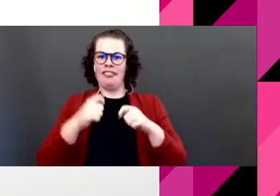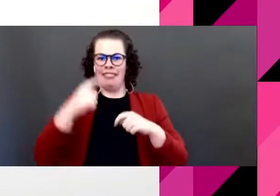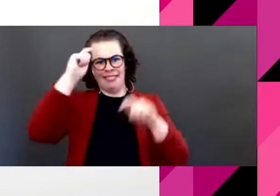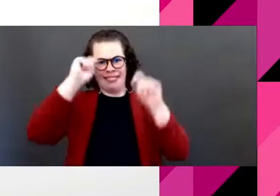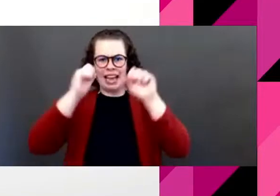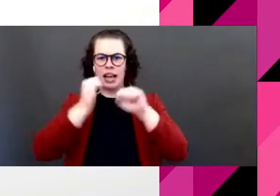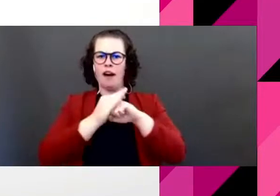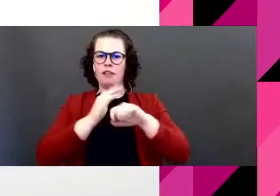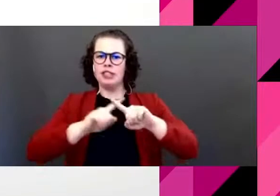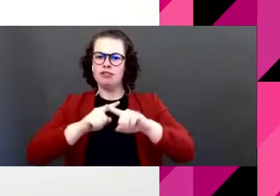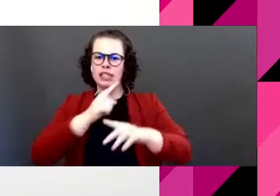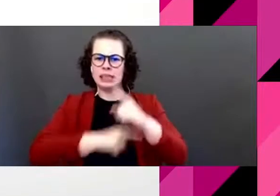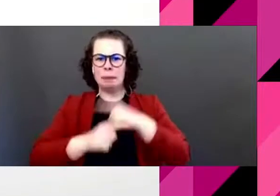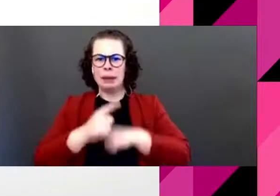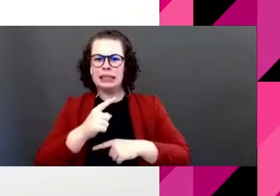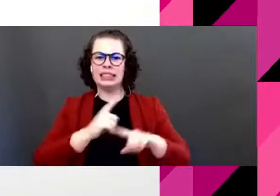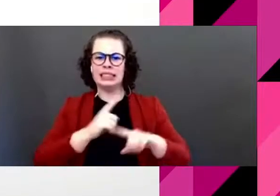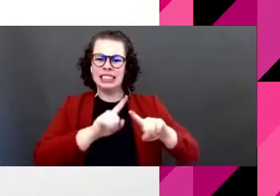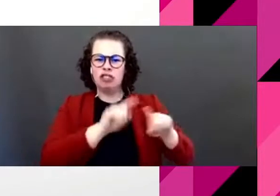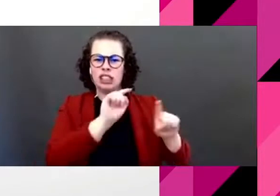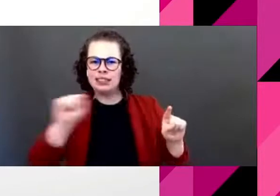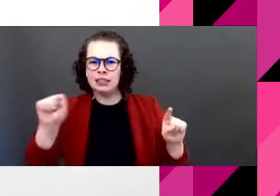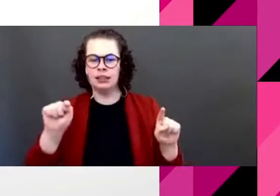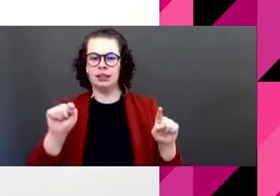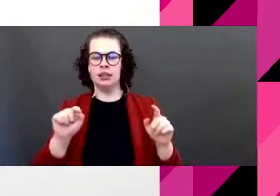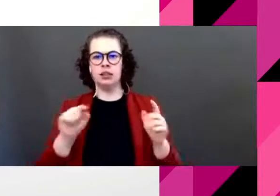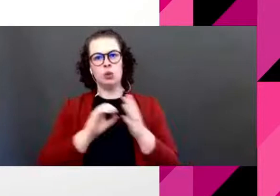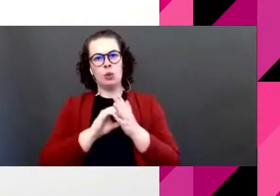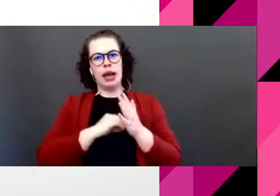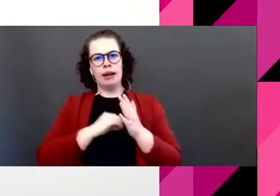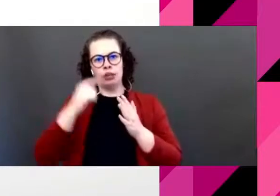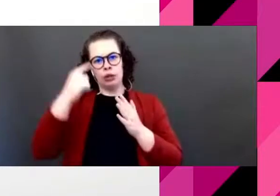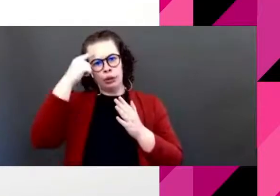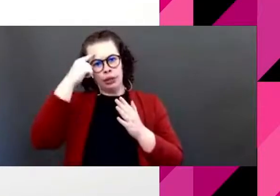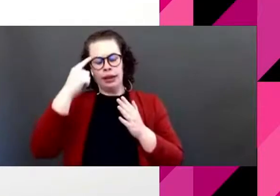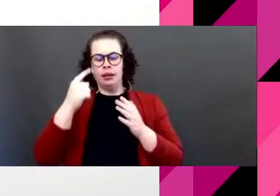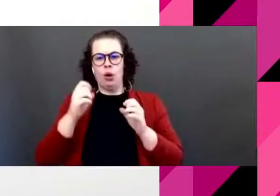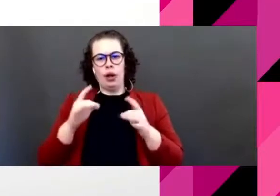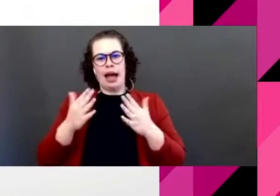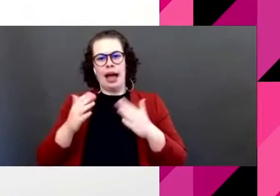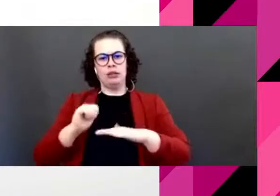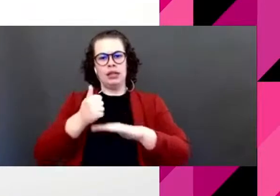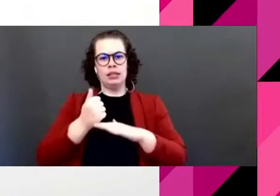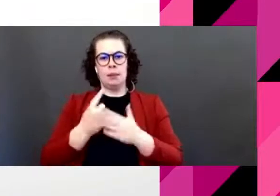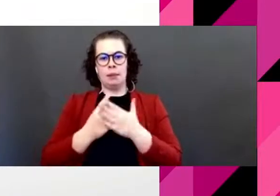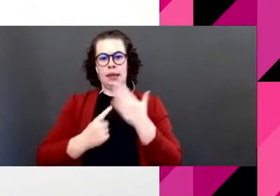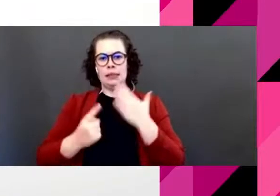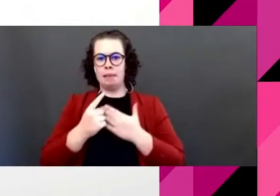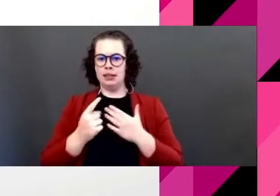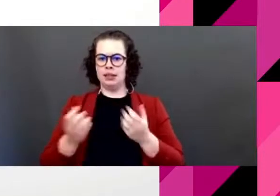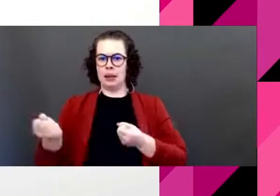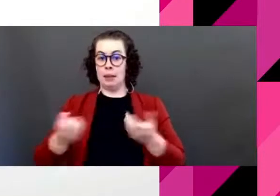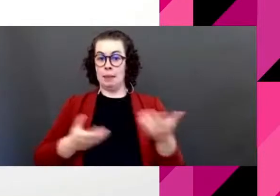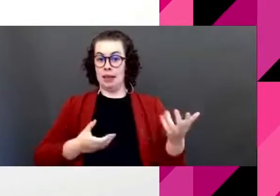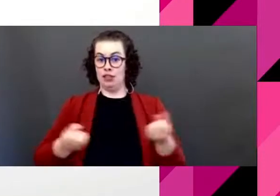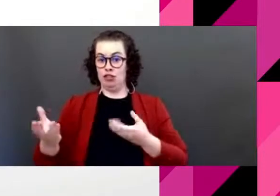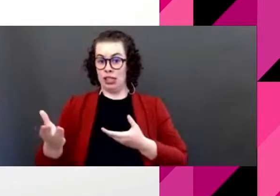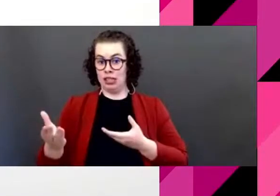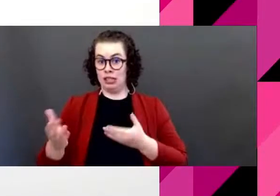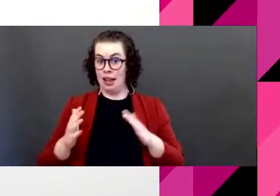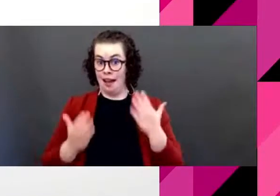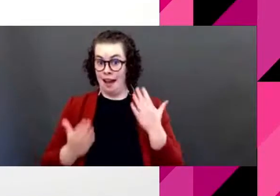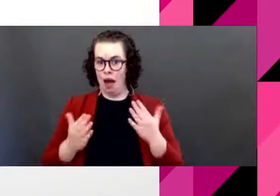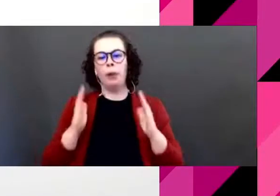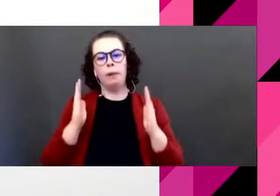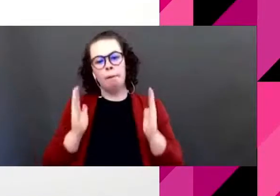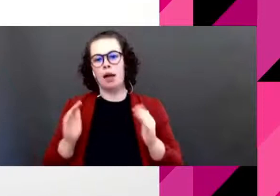funding a program of independent intermediaries or facilitators in a manner that is consistent with the CRPD,